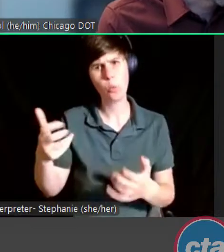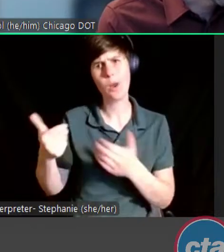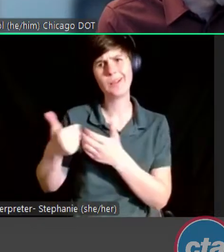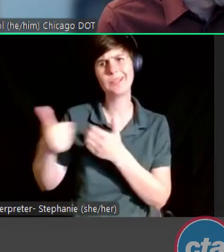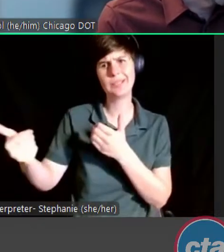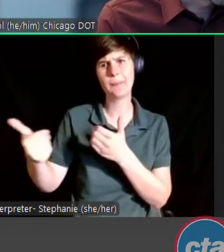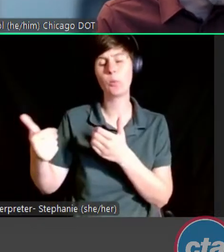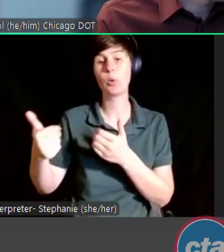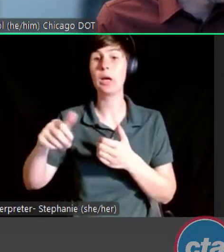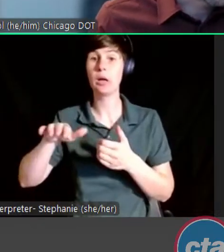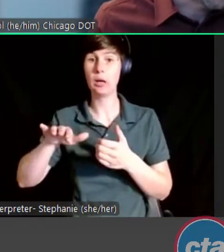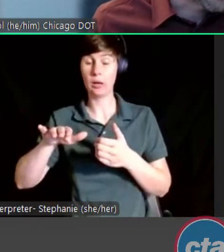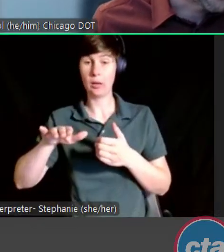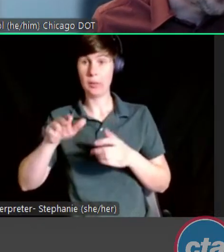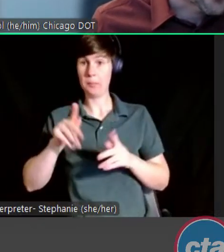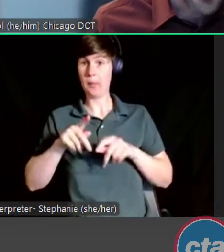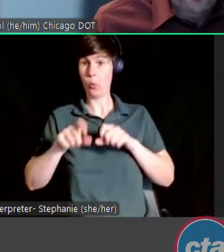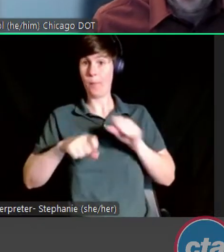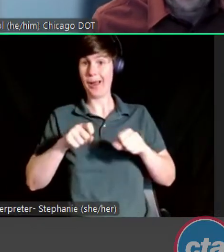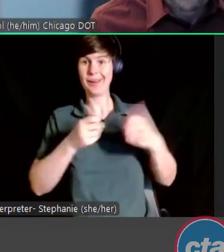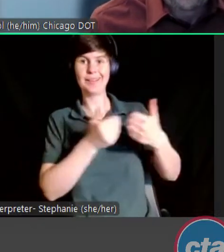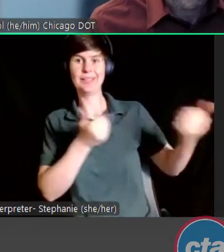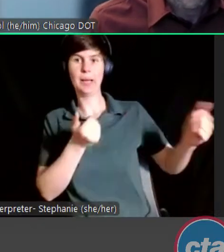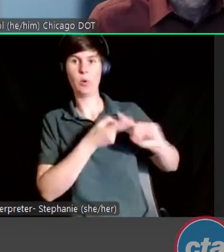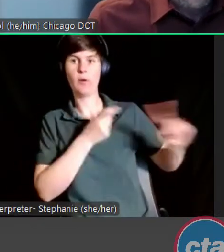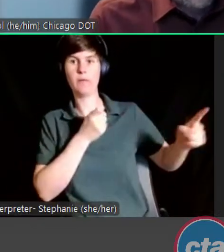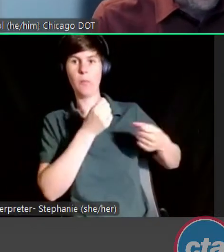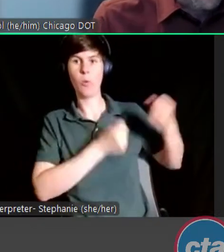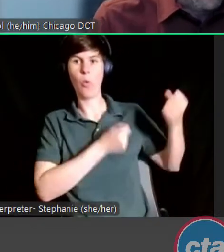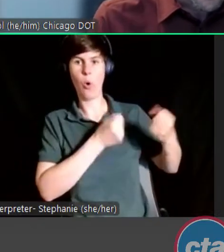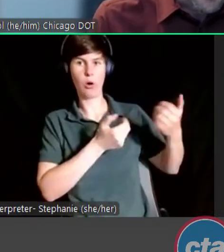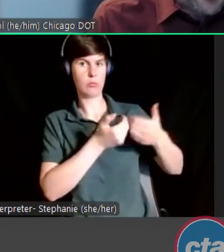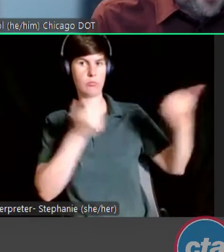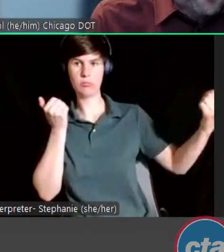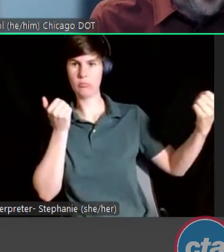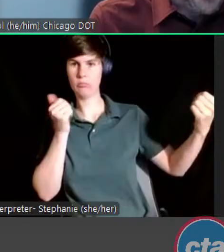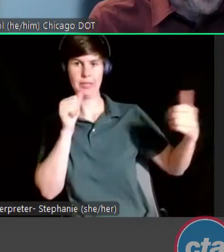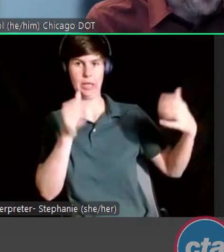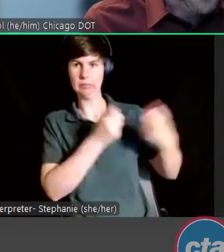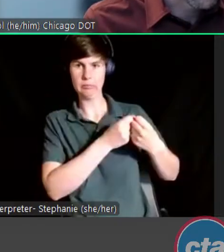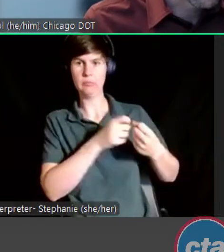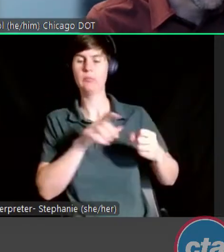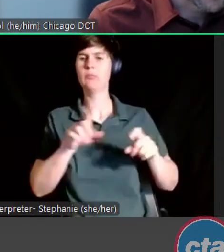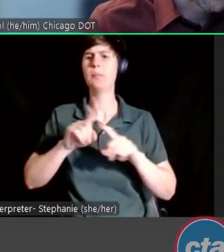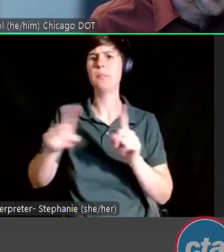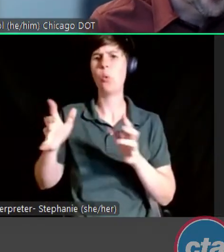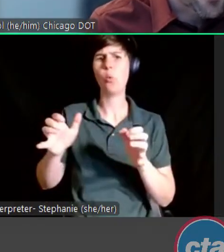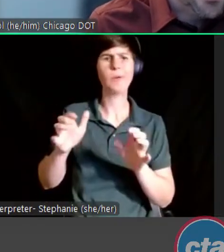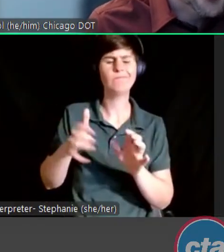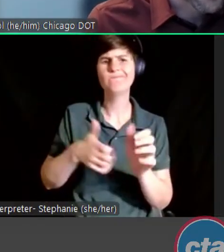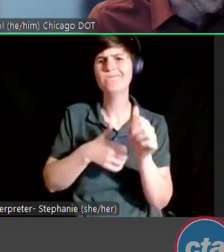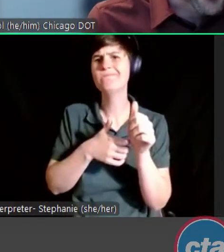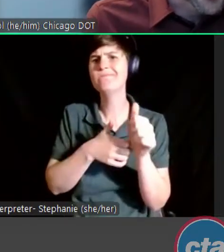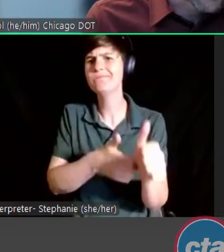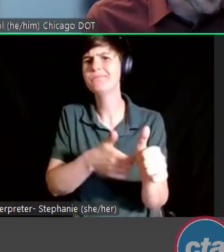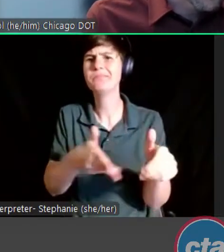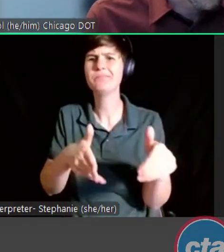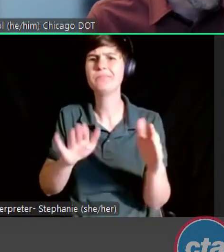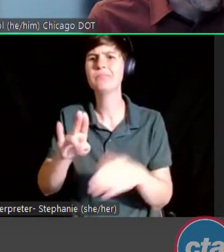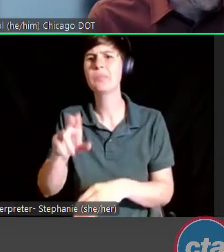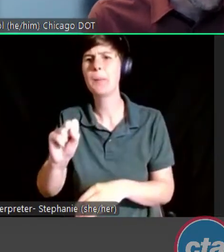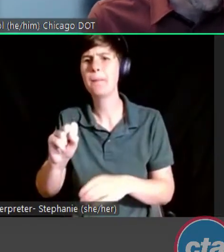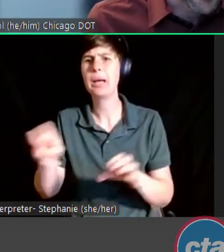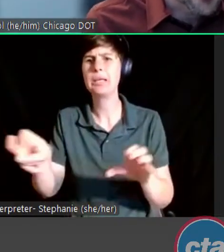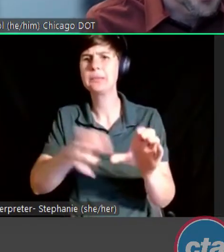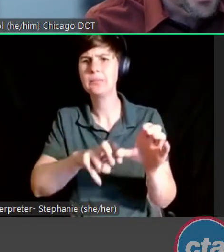vehicular conflicts, but we're also trying to make sure that we're accommodating bus loading operations, specifically having enough space for a wheelchair ramp